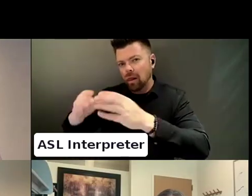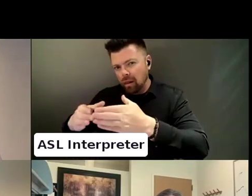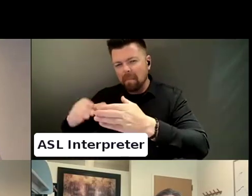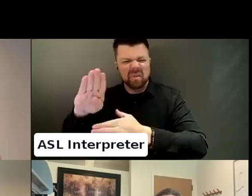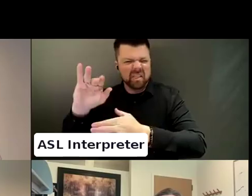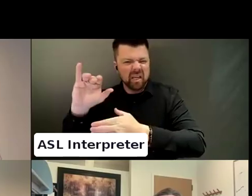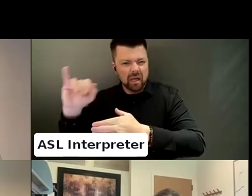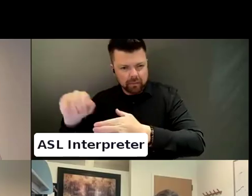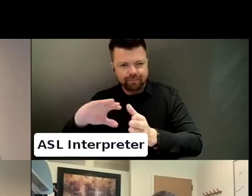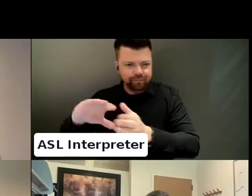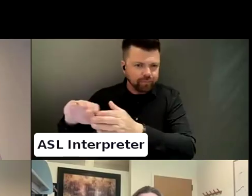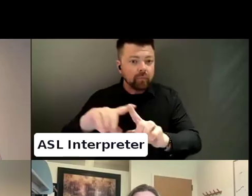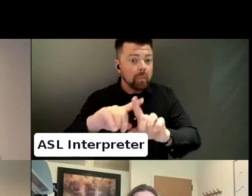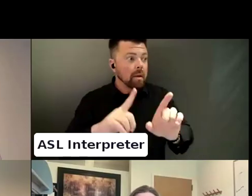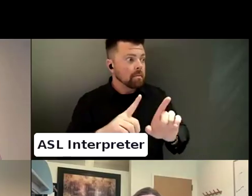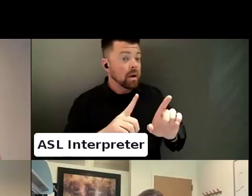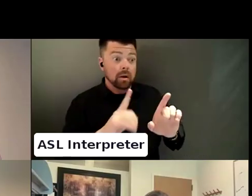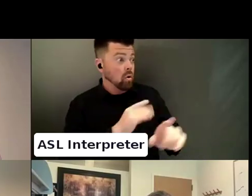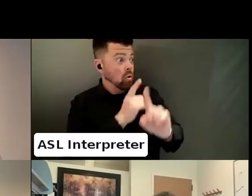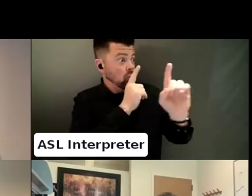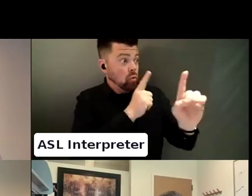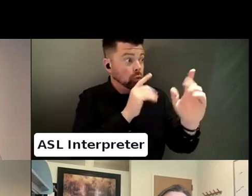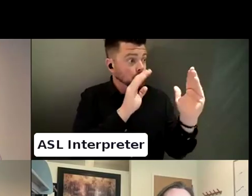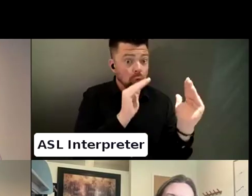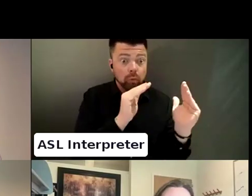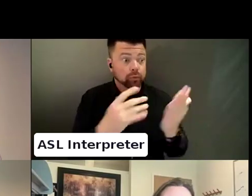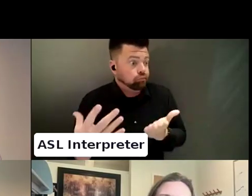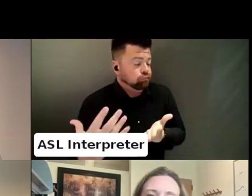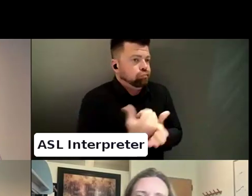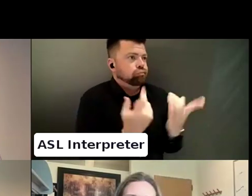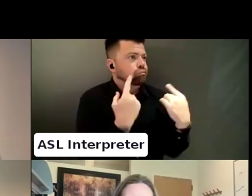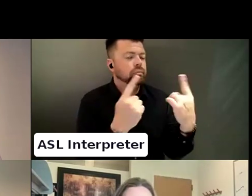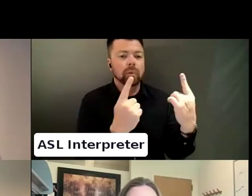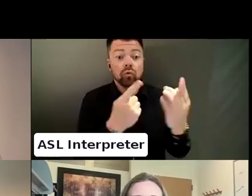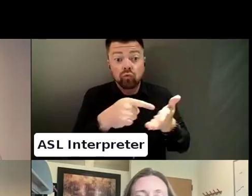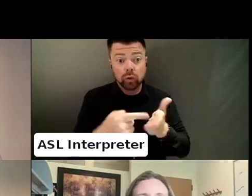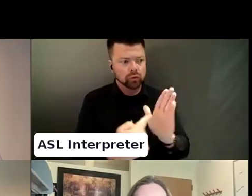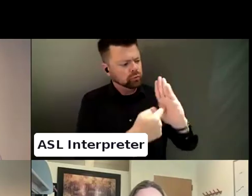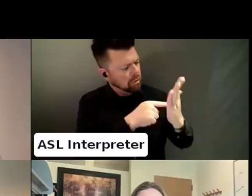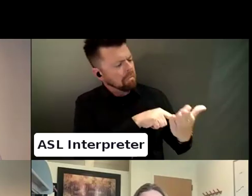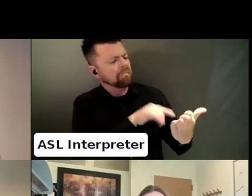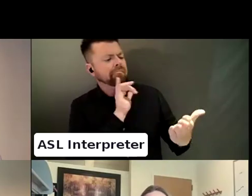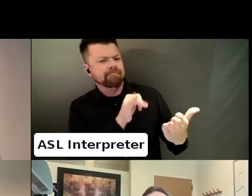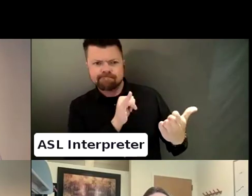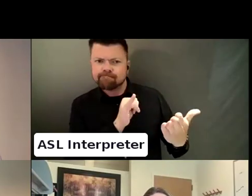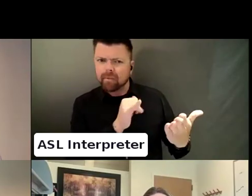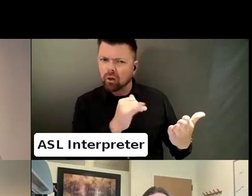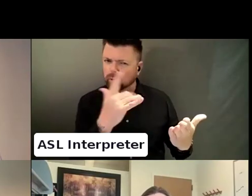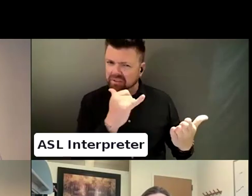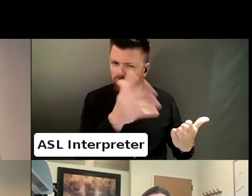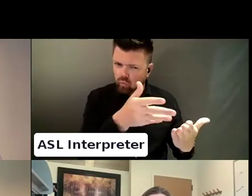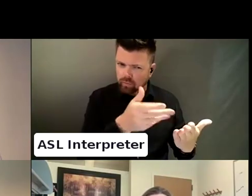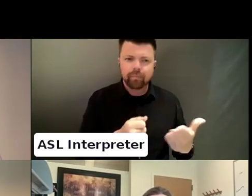early research seems pretty promising in that. Um, and so that's kind of like between IBCIs